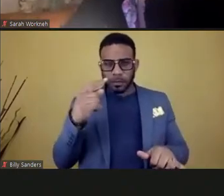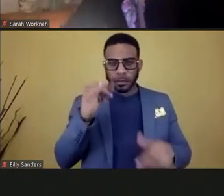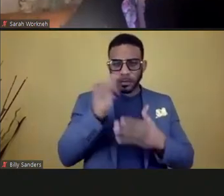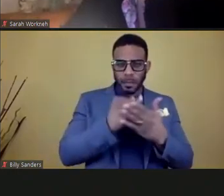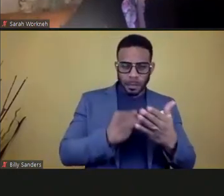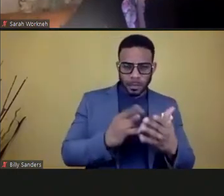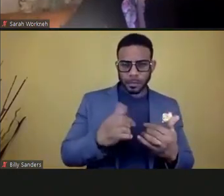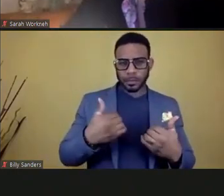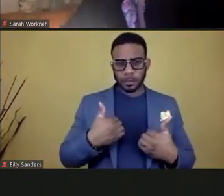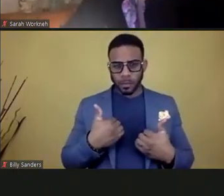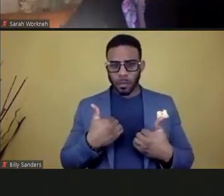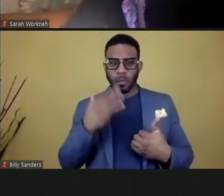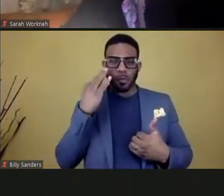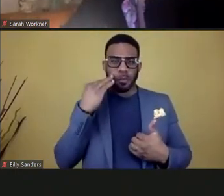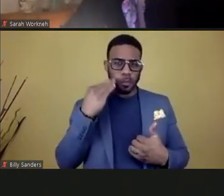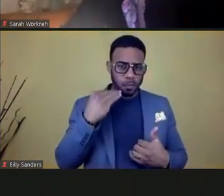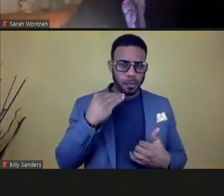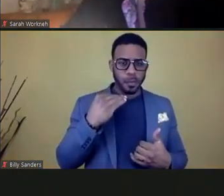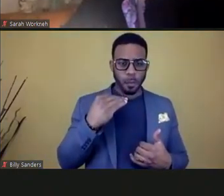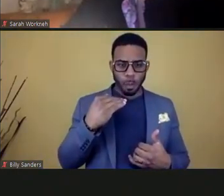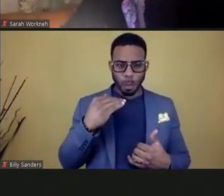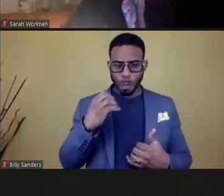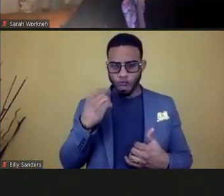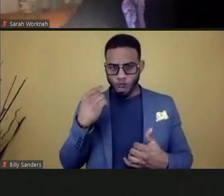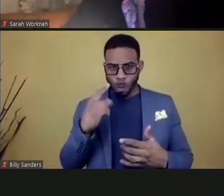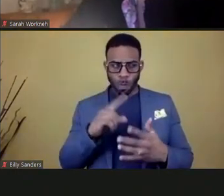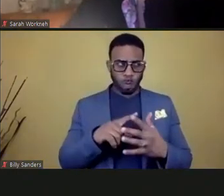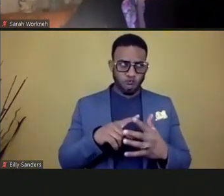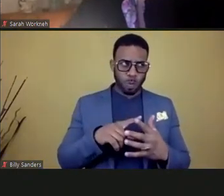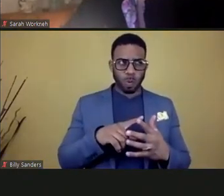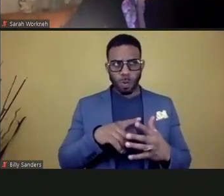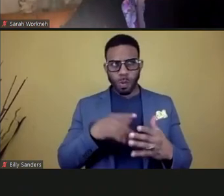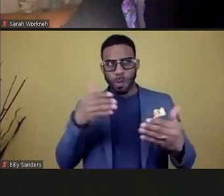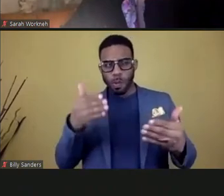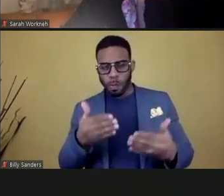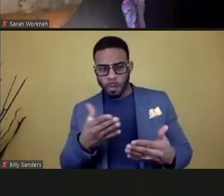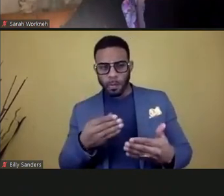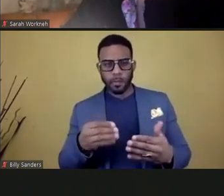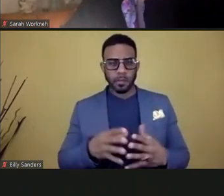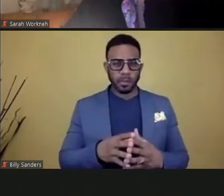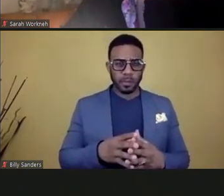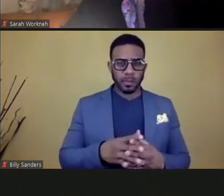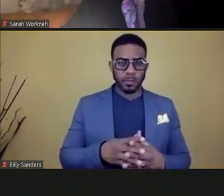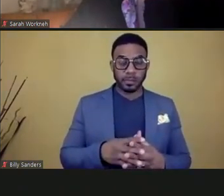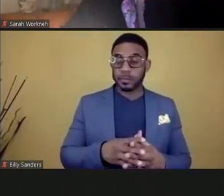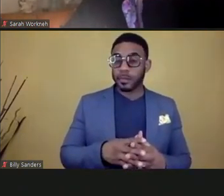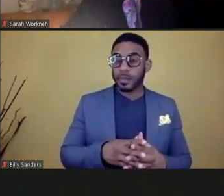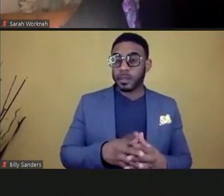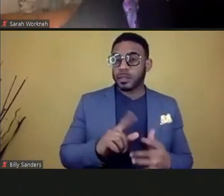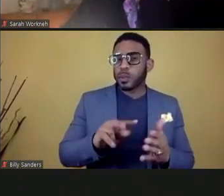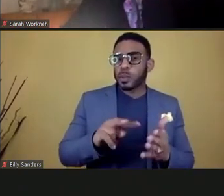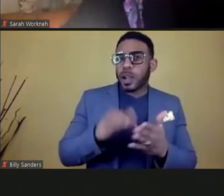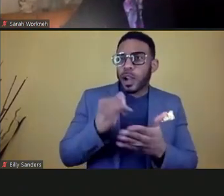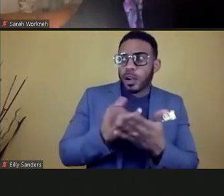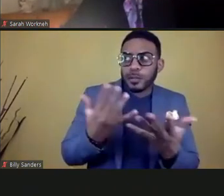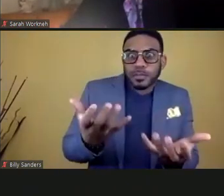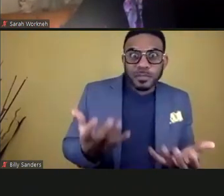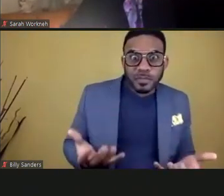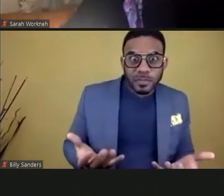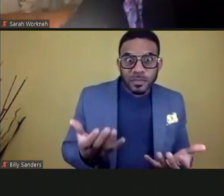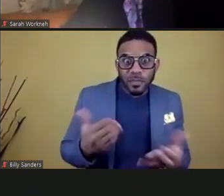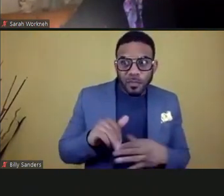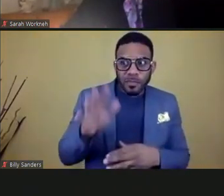artists to have these experiences that are welcoming. But what does the artist want in